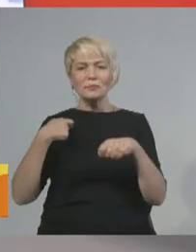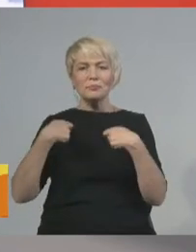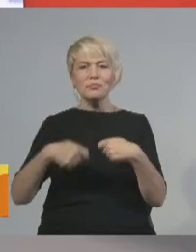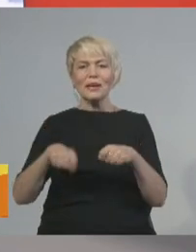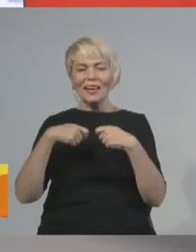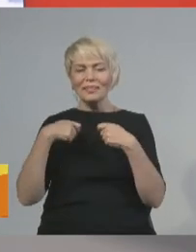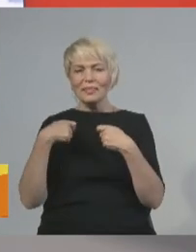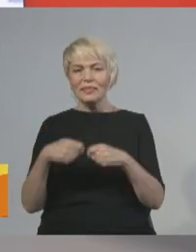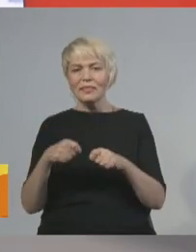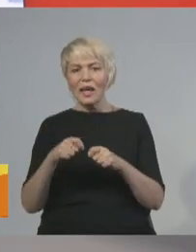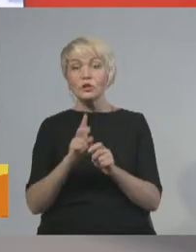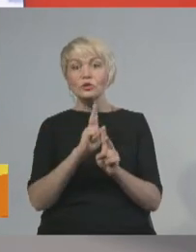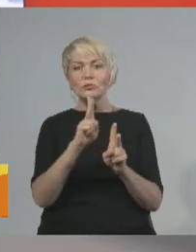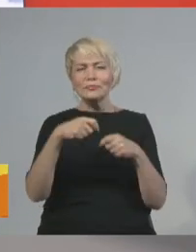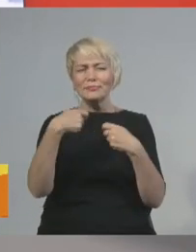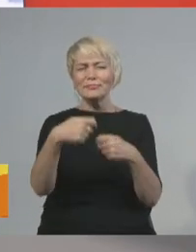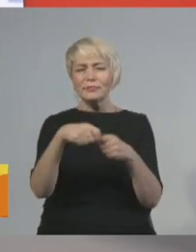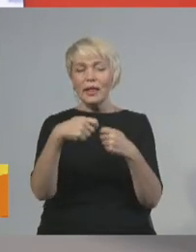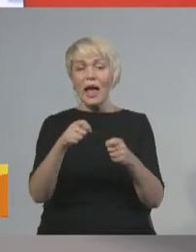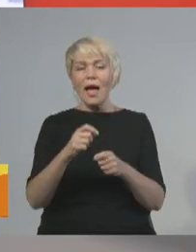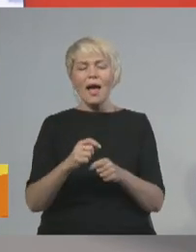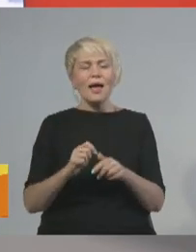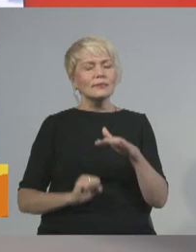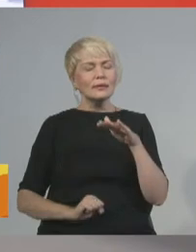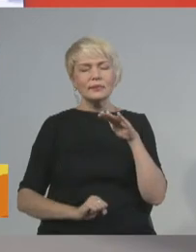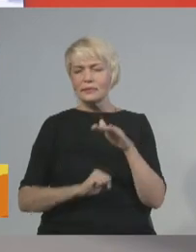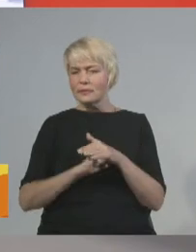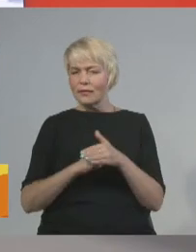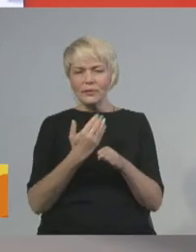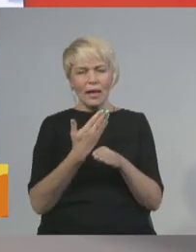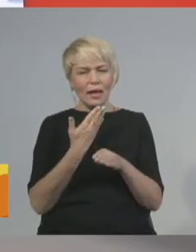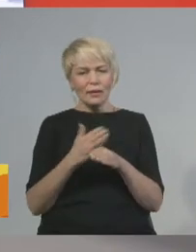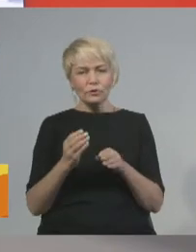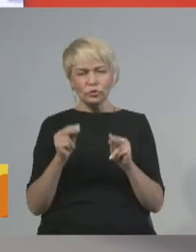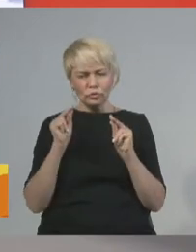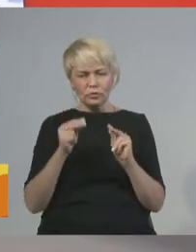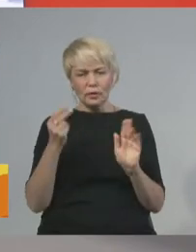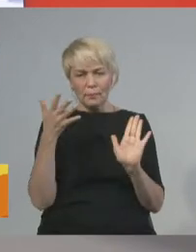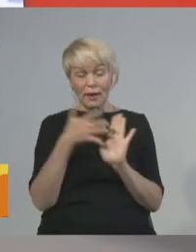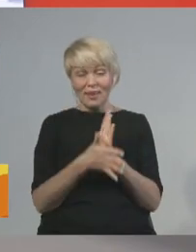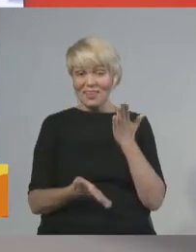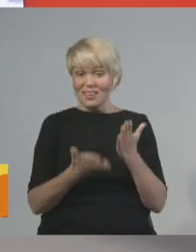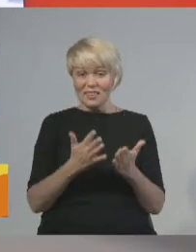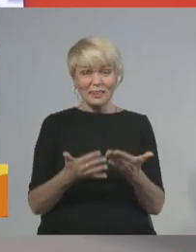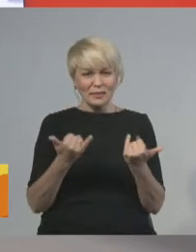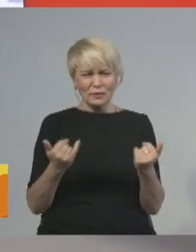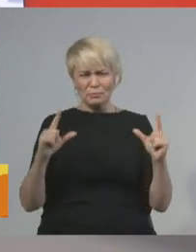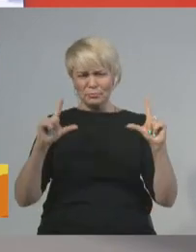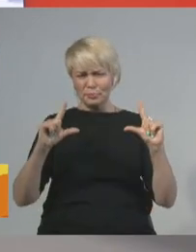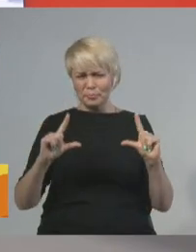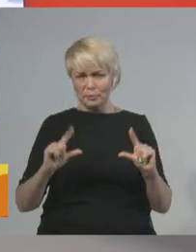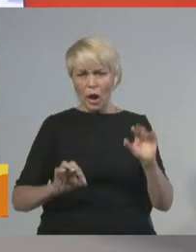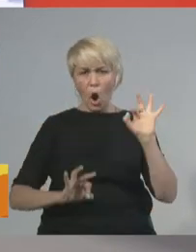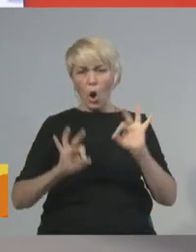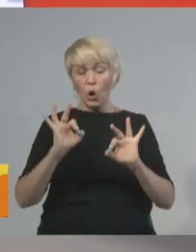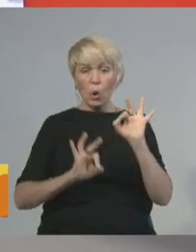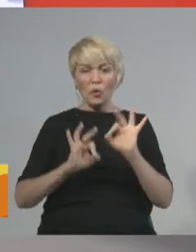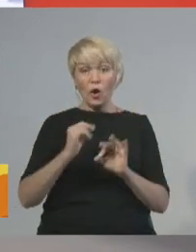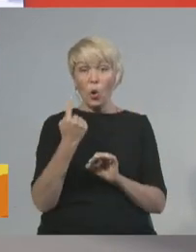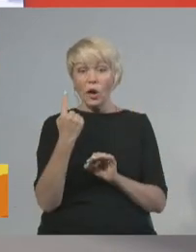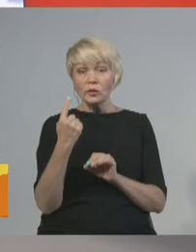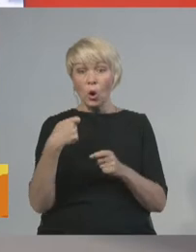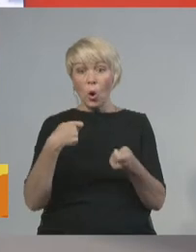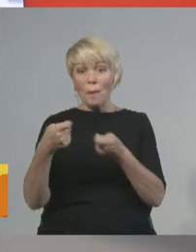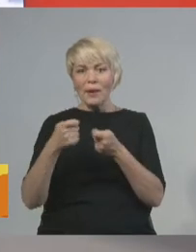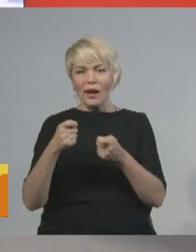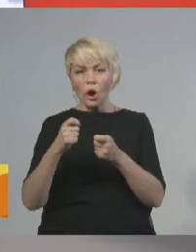we were looking for sales people for us so this was the key element because we understood that if the